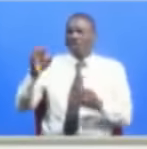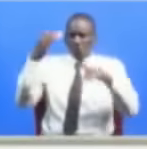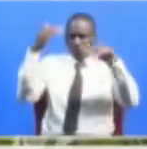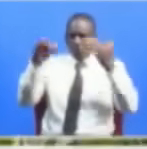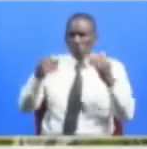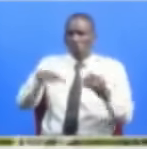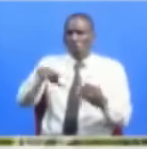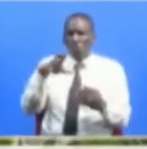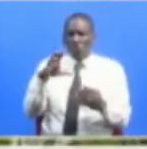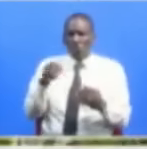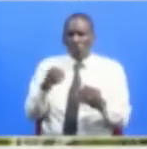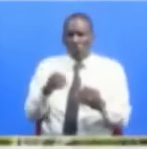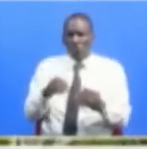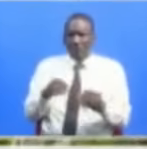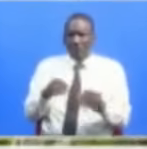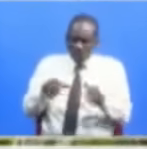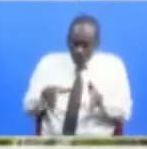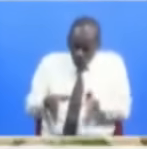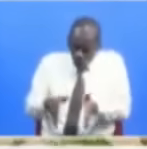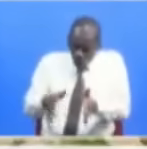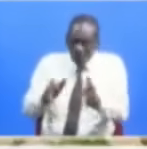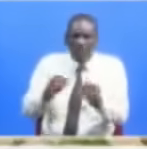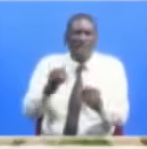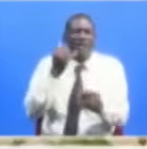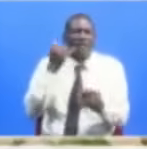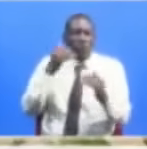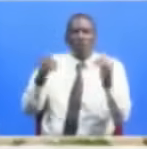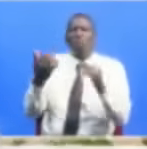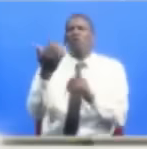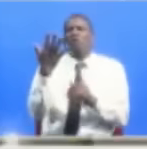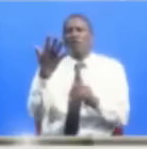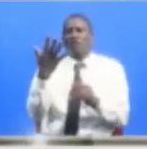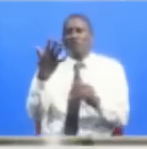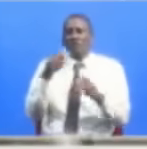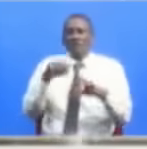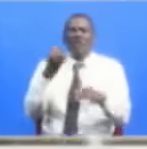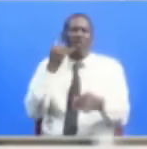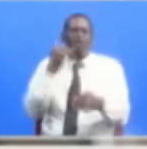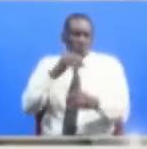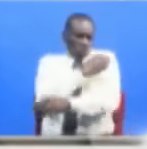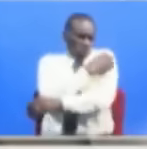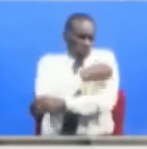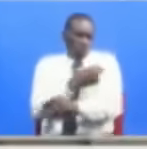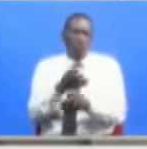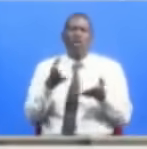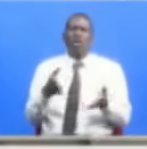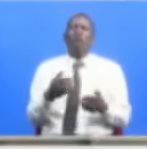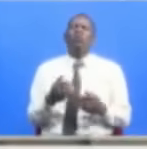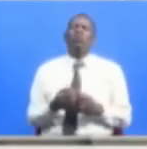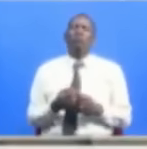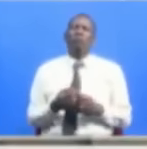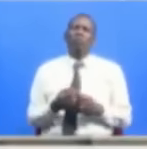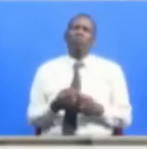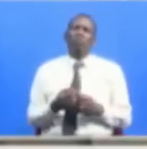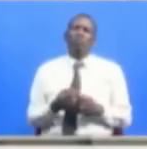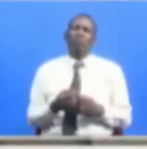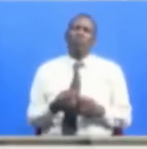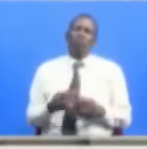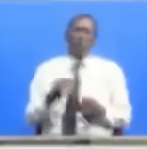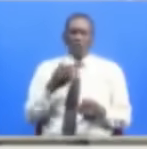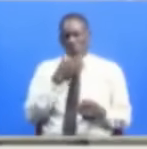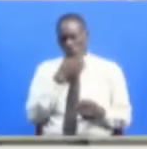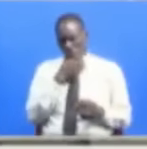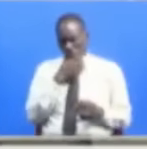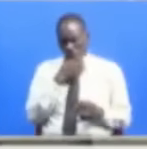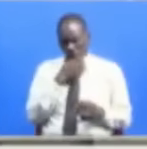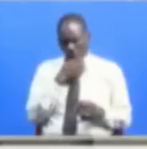was found in a drainage tunnel at Nakuru Level 5 Hospital in Nakuru County. Sasa tunashangaa, huu